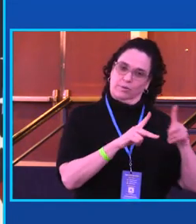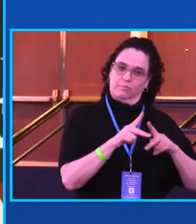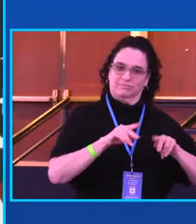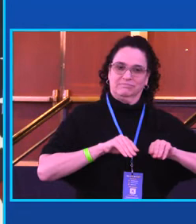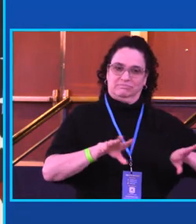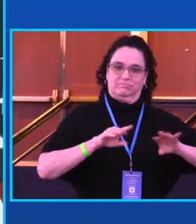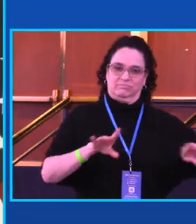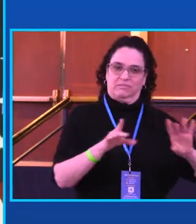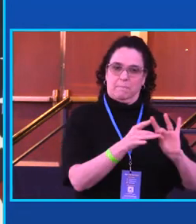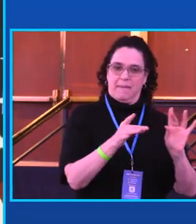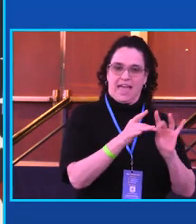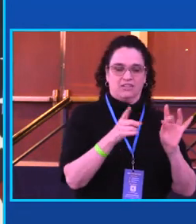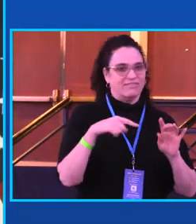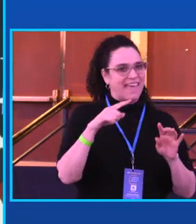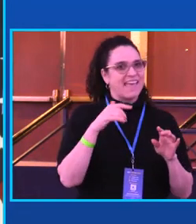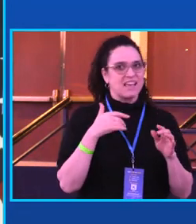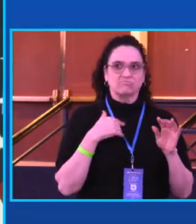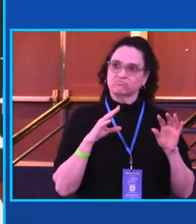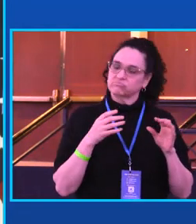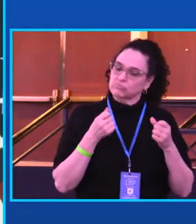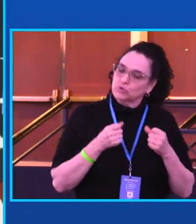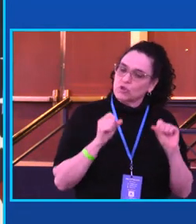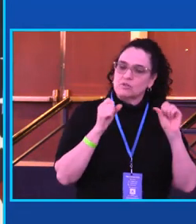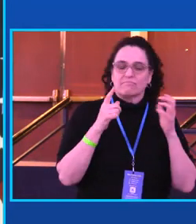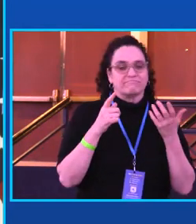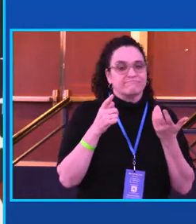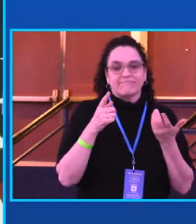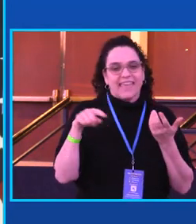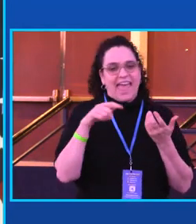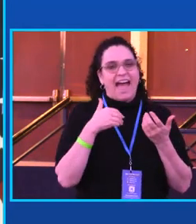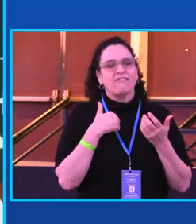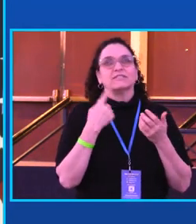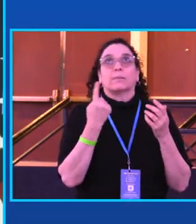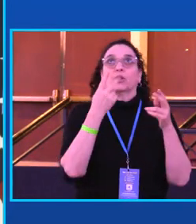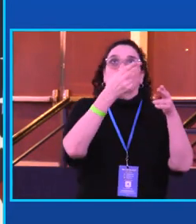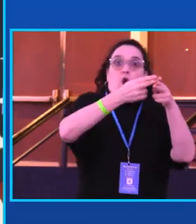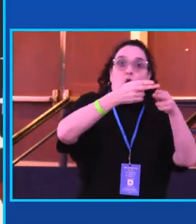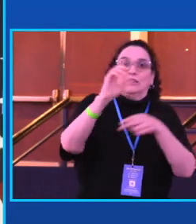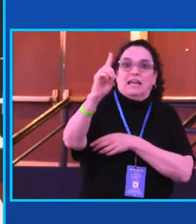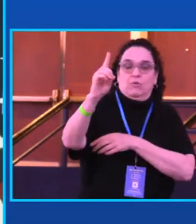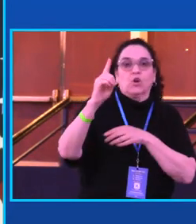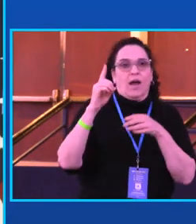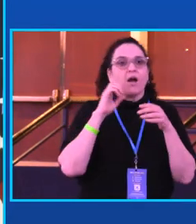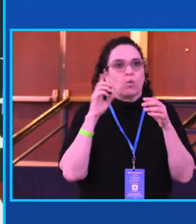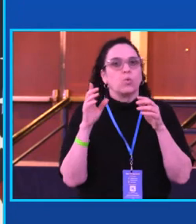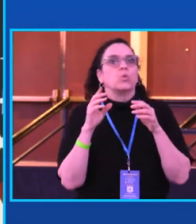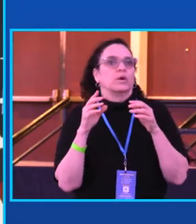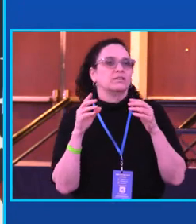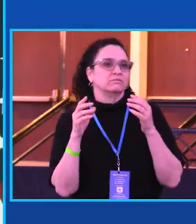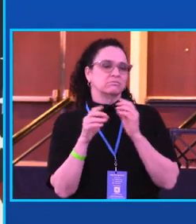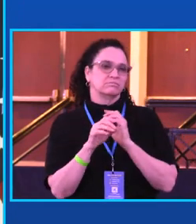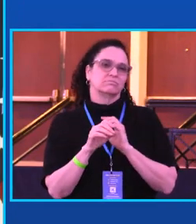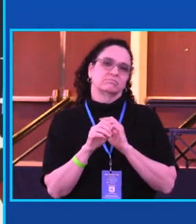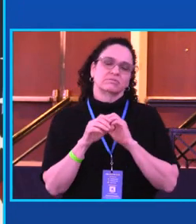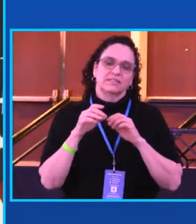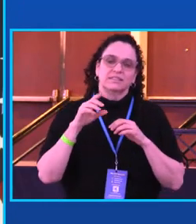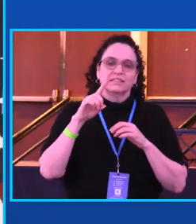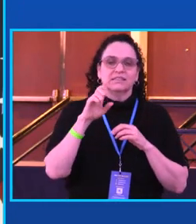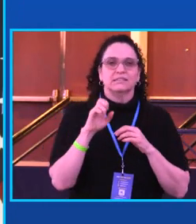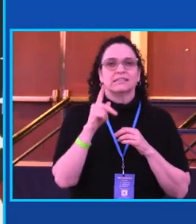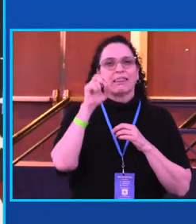with innovative efforts like the Democrats Deliver Town Hall series, the Republicans Divide press conferences, and the Hoosier